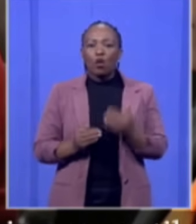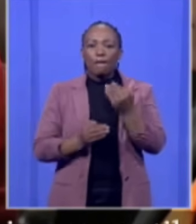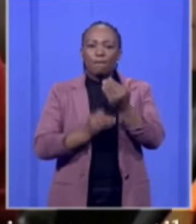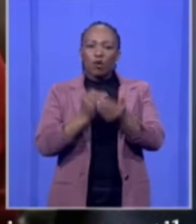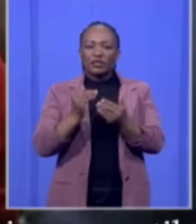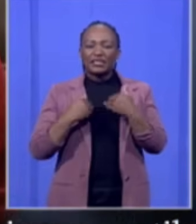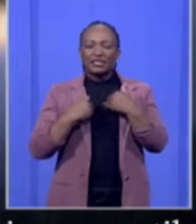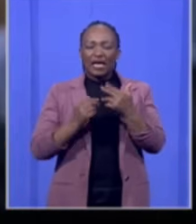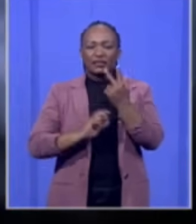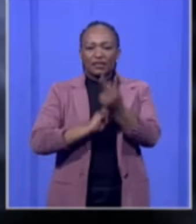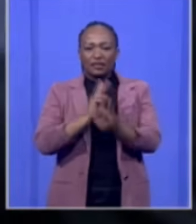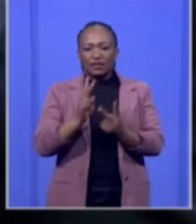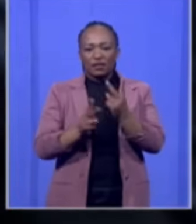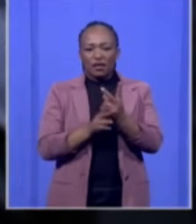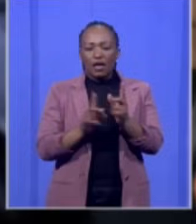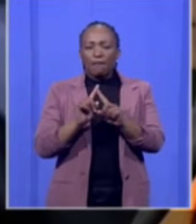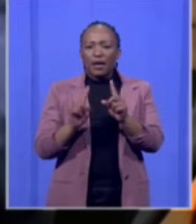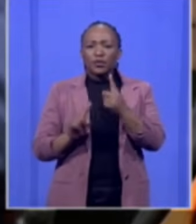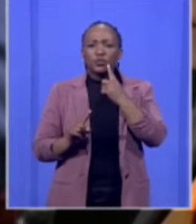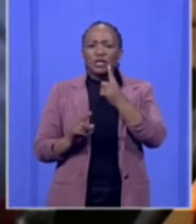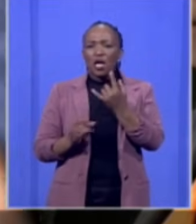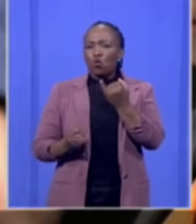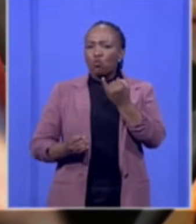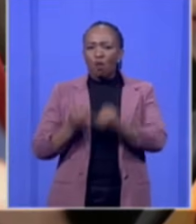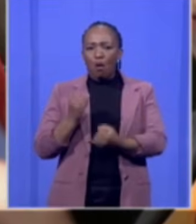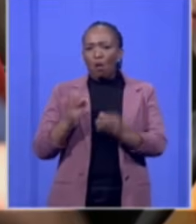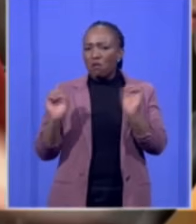you are still insisting that there was nothing wrong with the process,